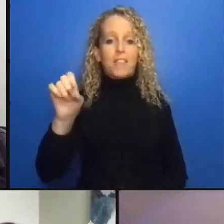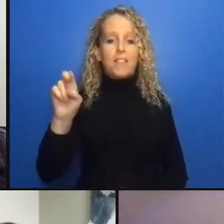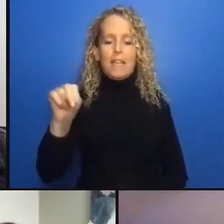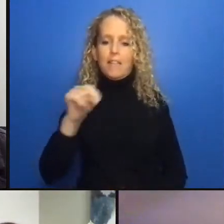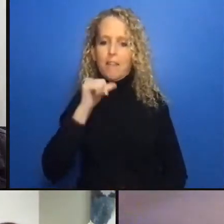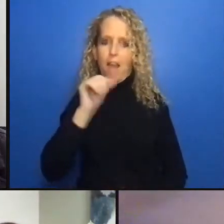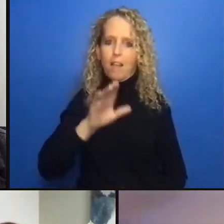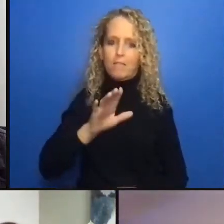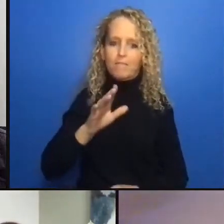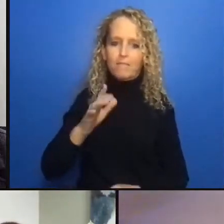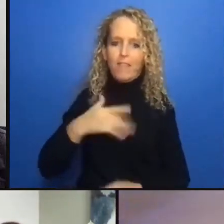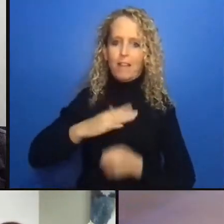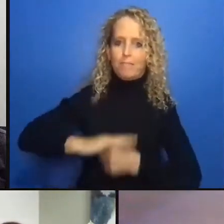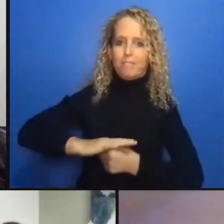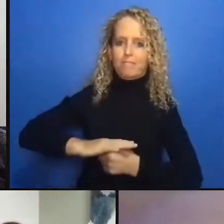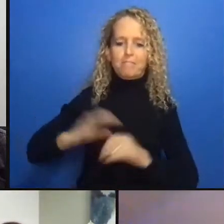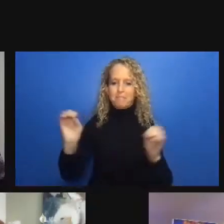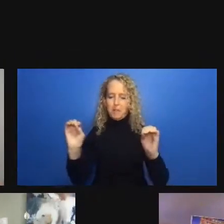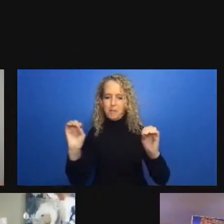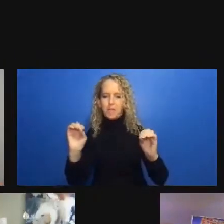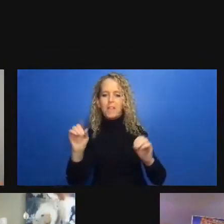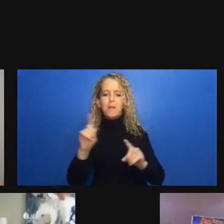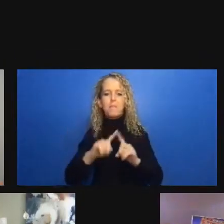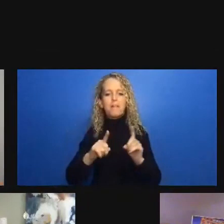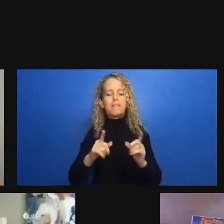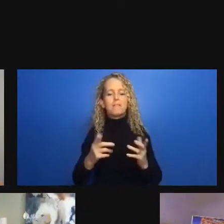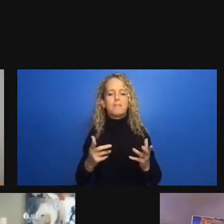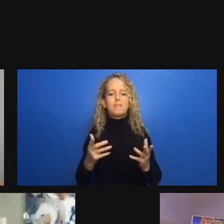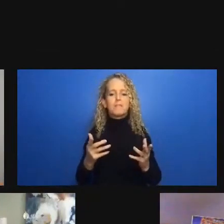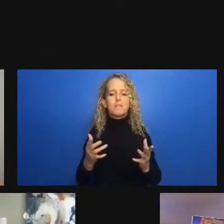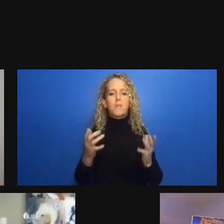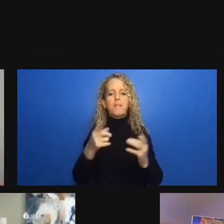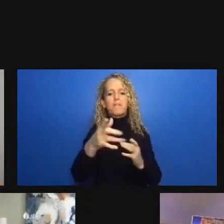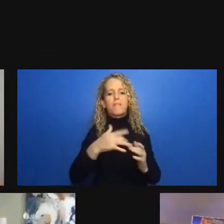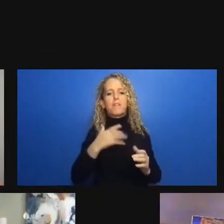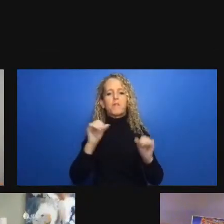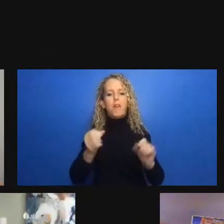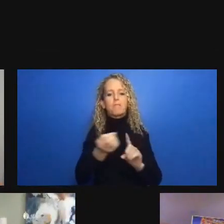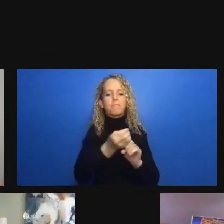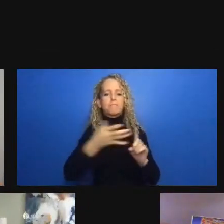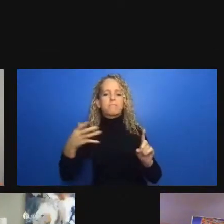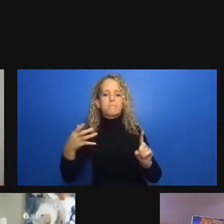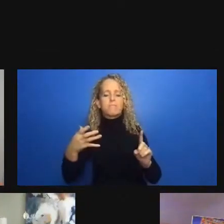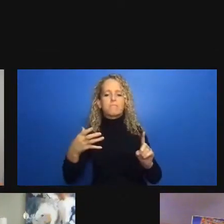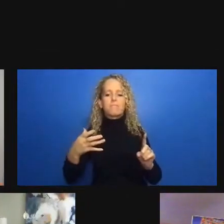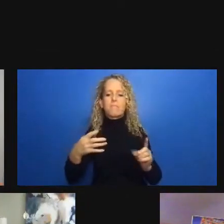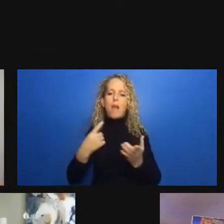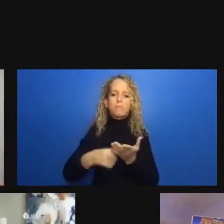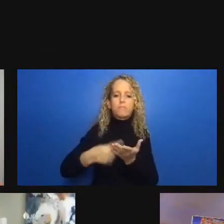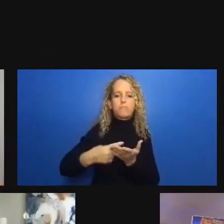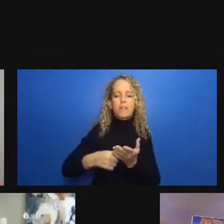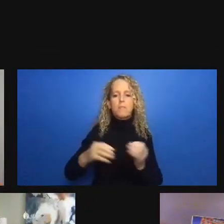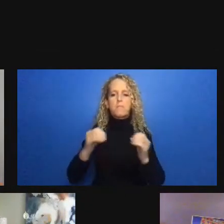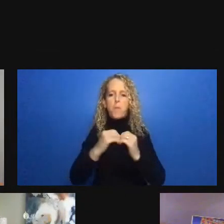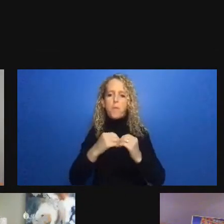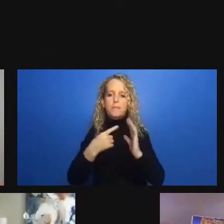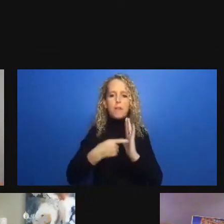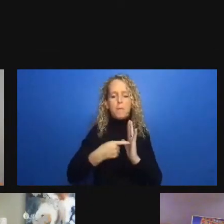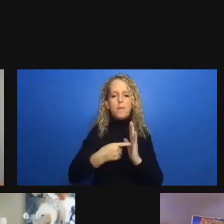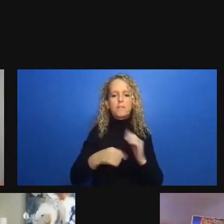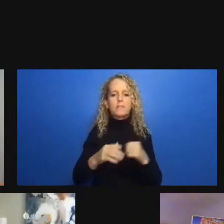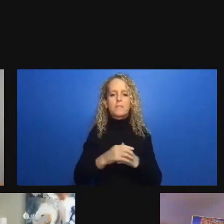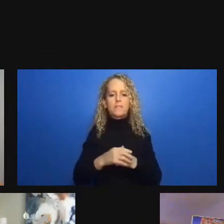to give an opportunity to chat a little bit about those examples, right? Are there examples at the jurisdiction level, at the local